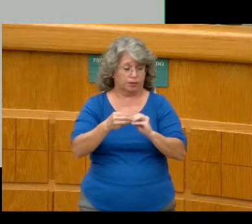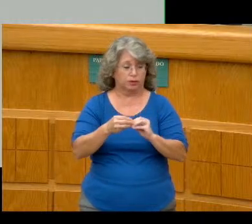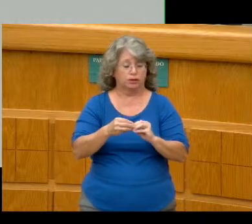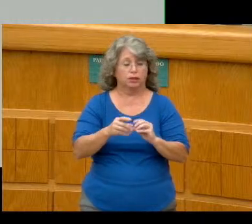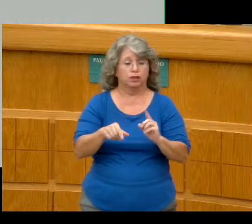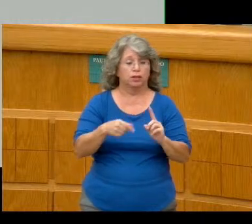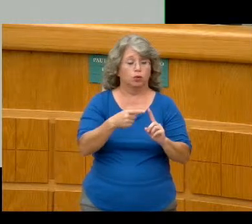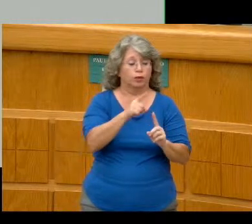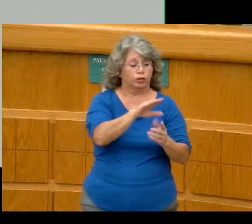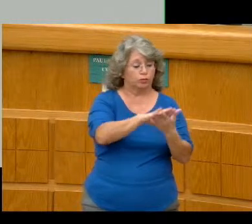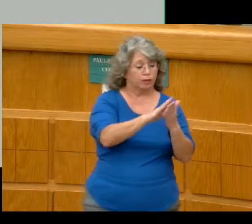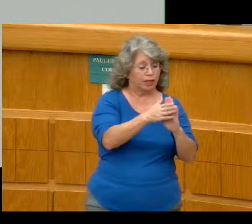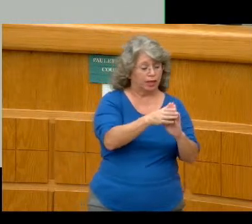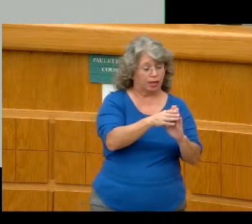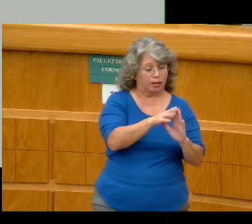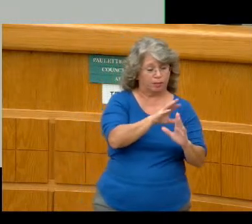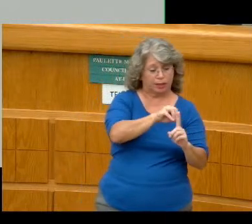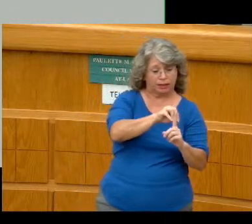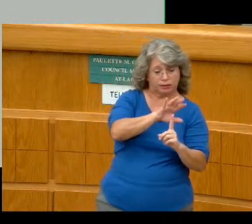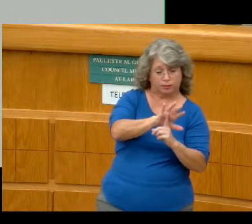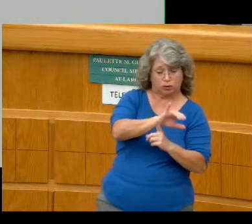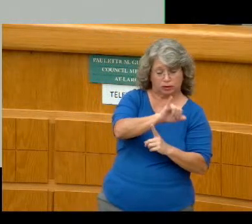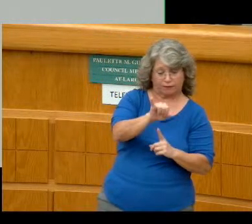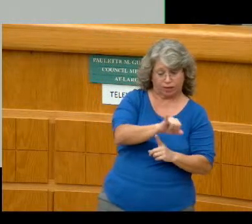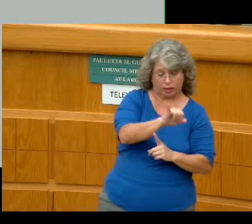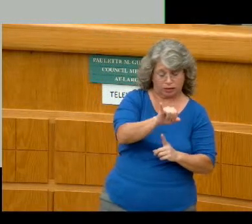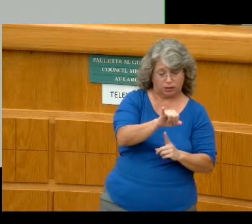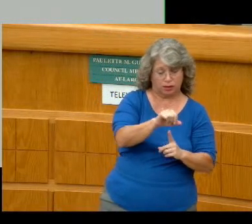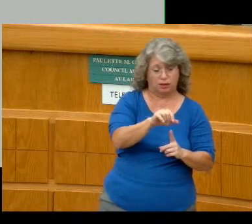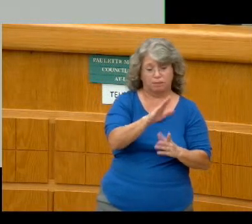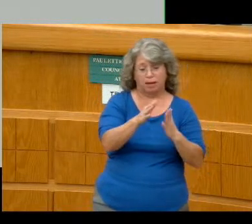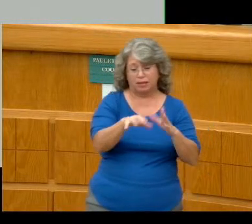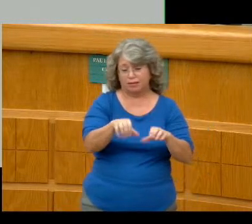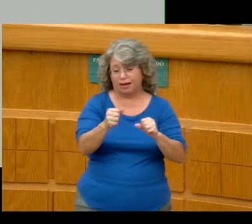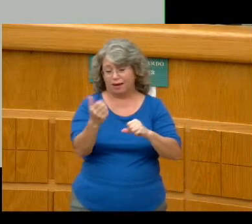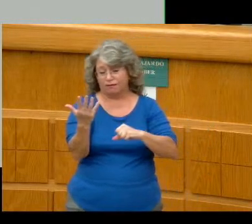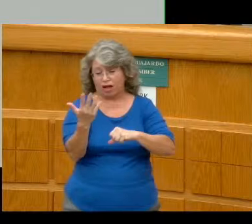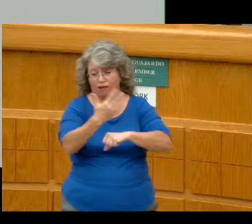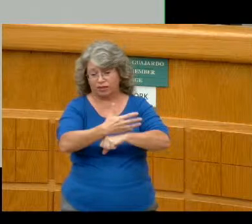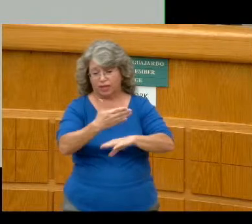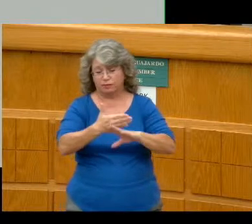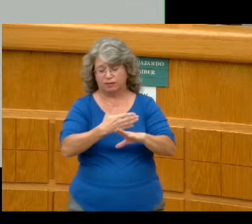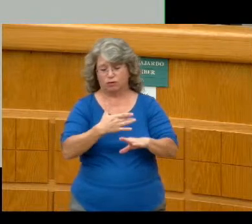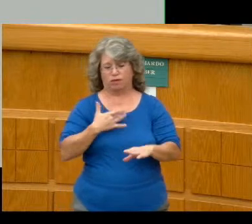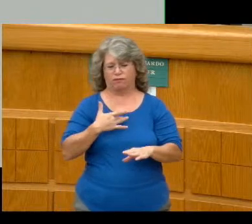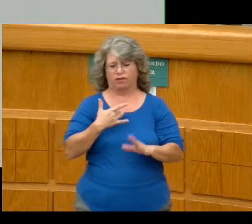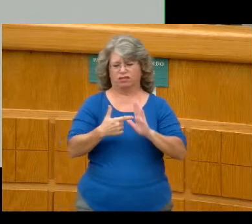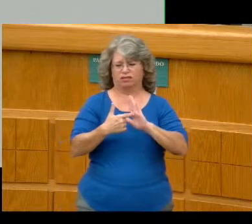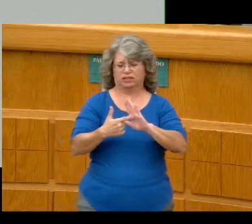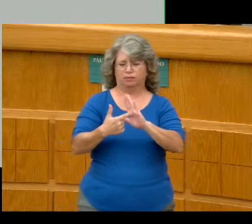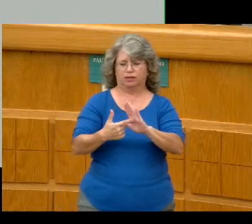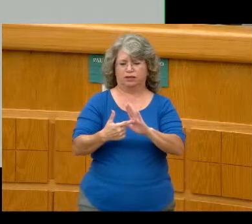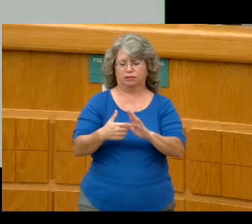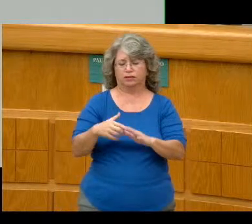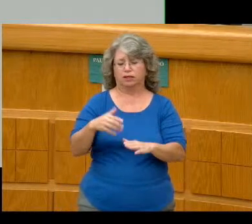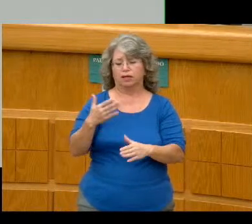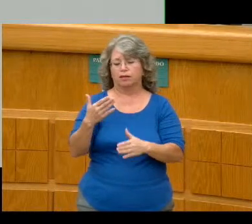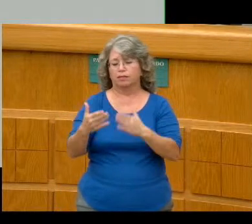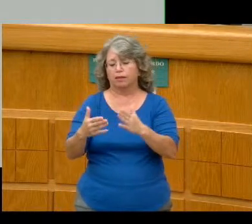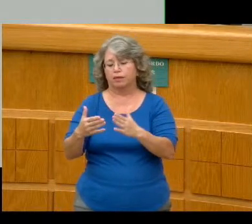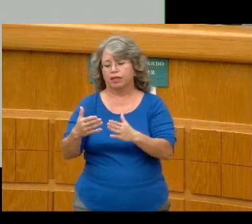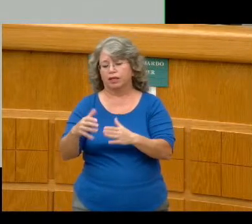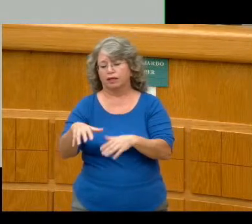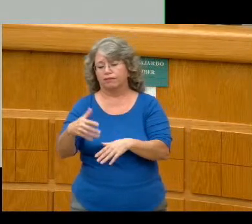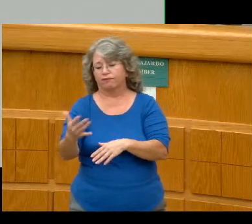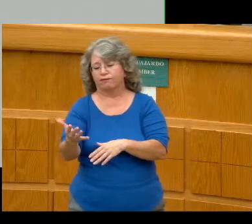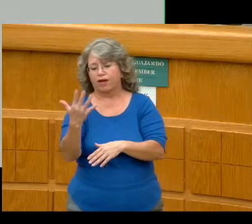infected, it might be 5 days before you're symptomatic, and then maybe another 5 days before you get your test result, and then maybe a few more days before you might